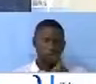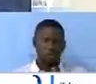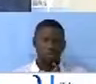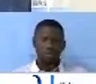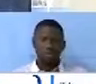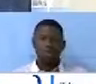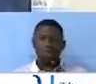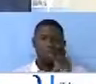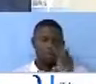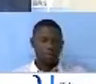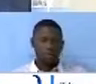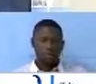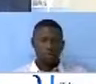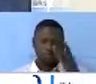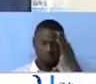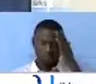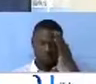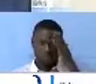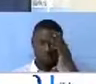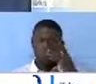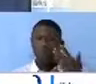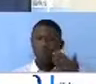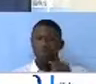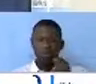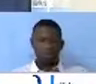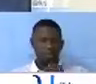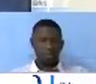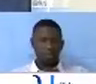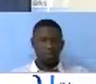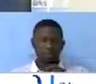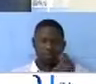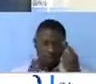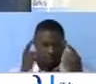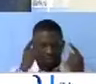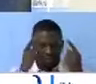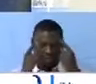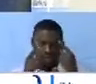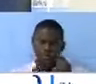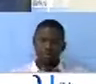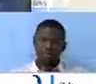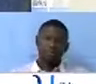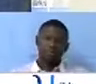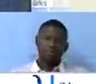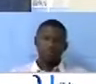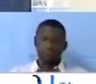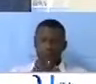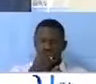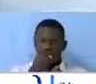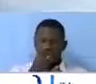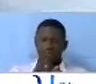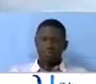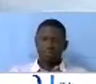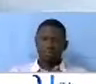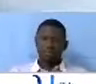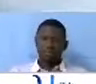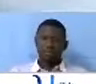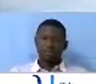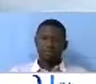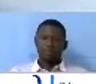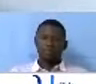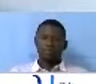have to consider when they make decisions. Well, so answer the question. Thank you. I really appreciate it, Mr. Chairman. But